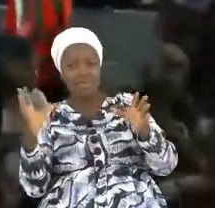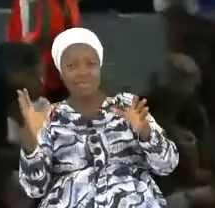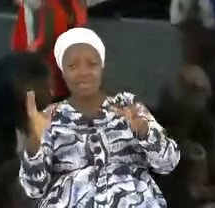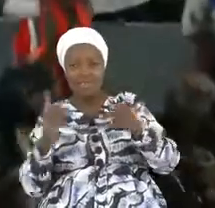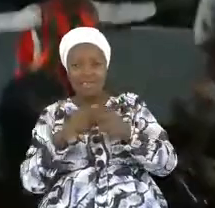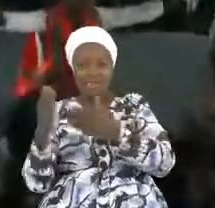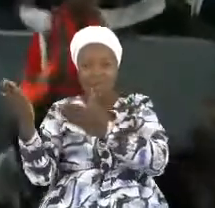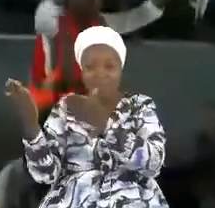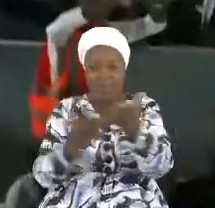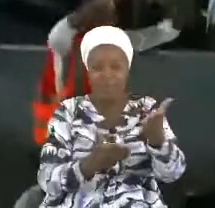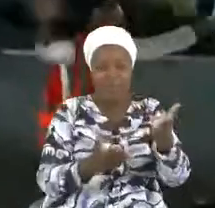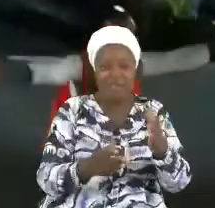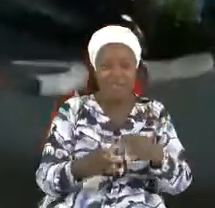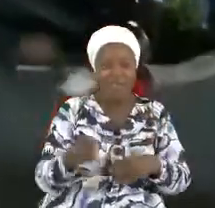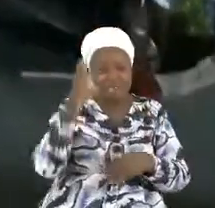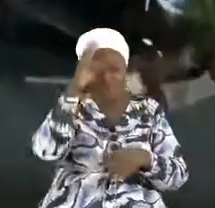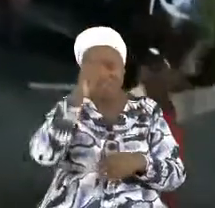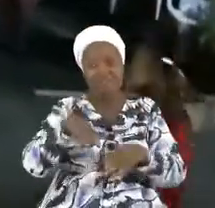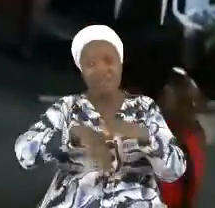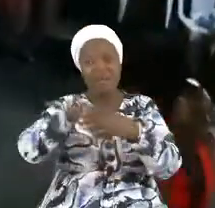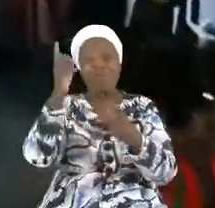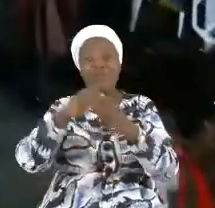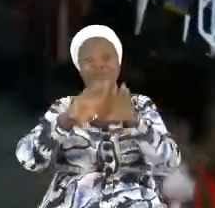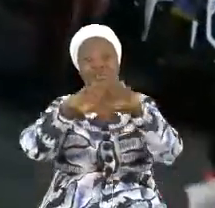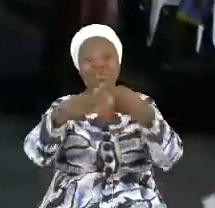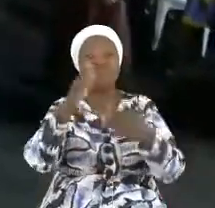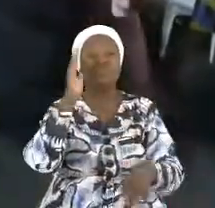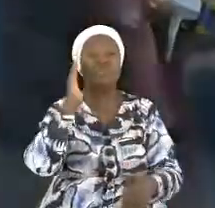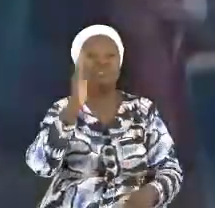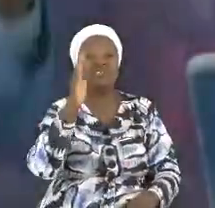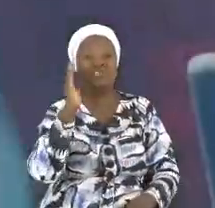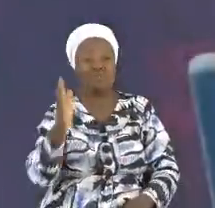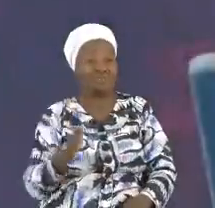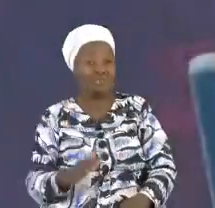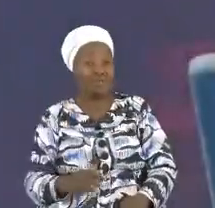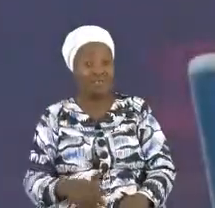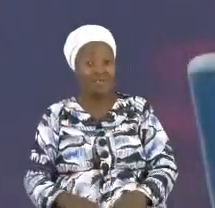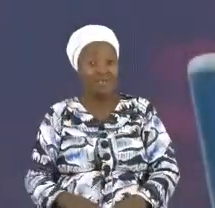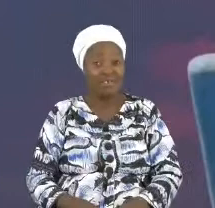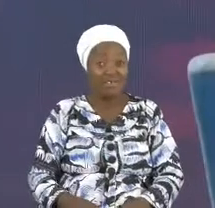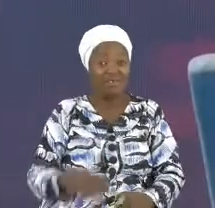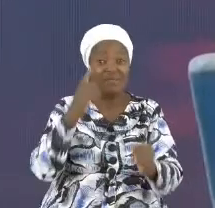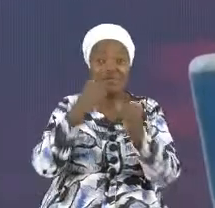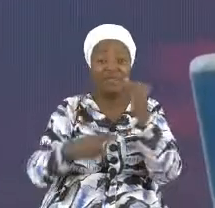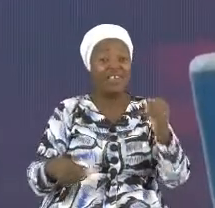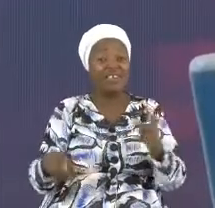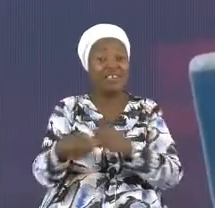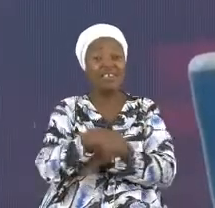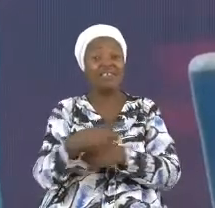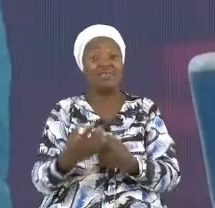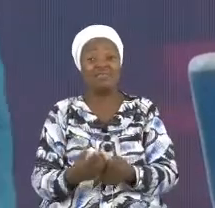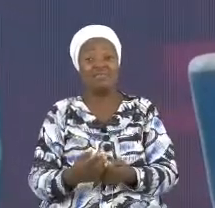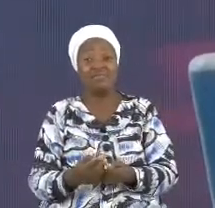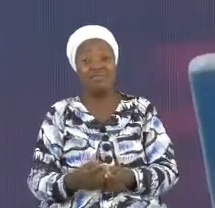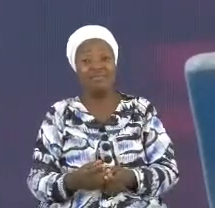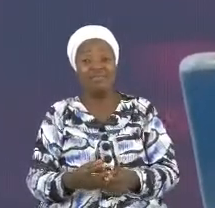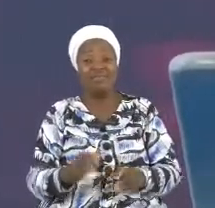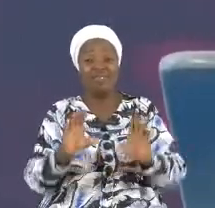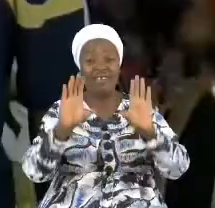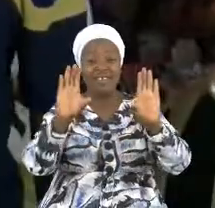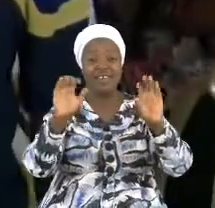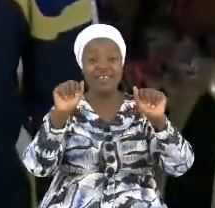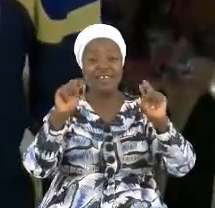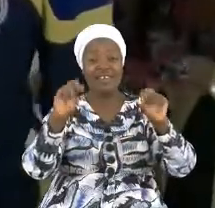out to give testimony. Final day, cancer will vanish away.